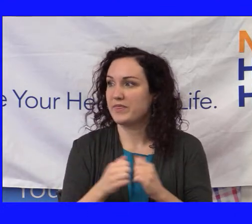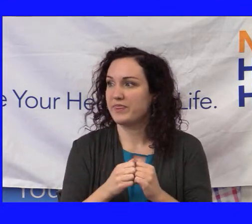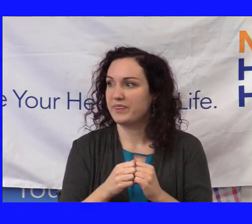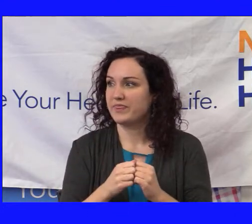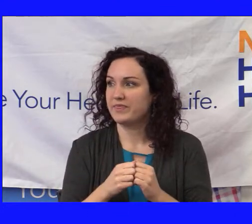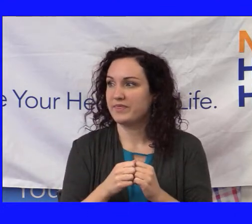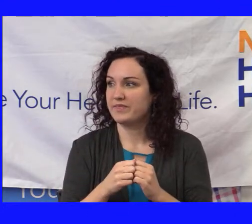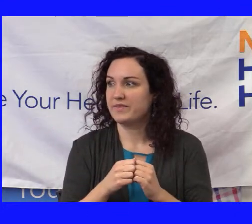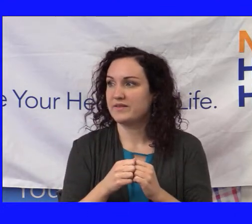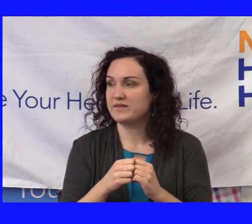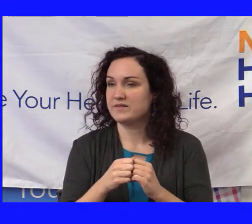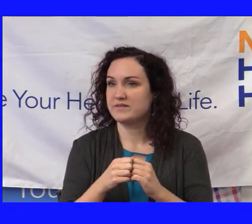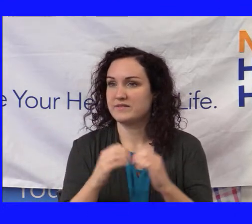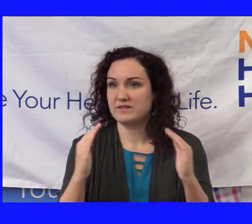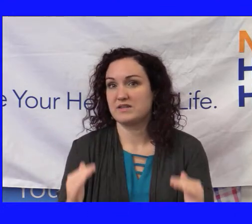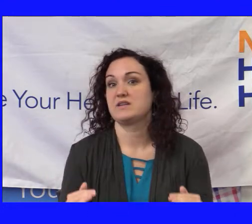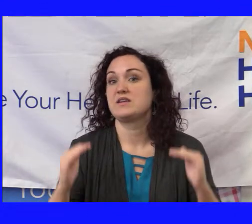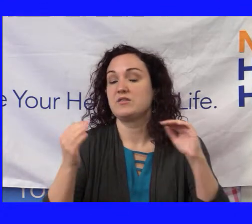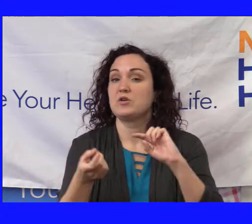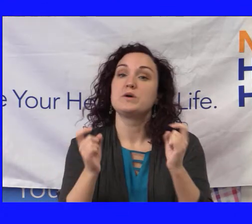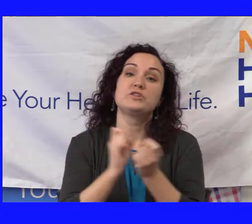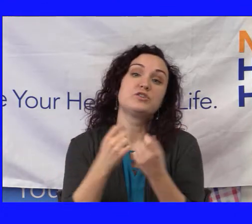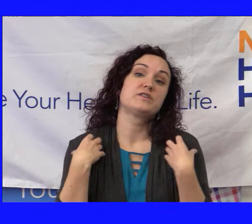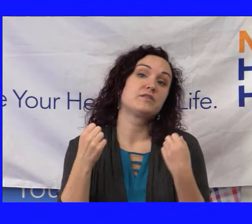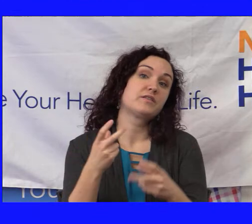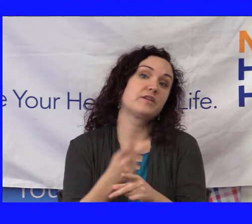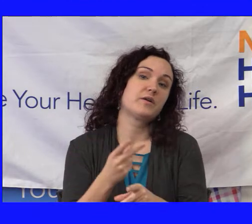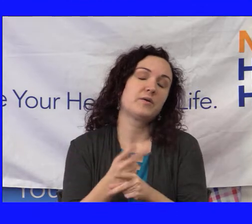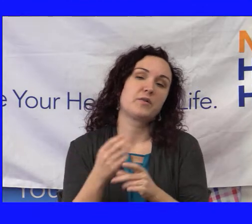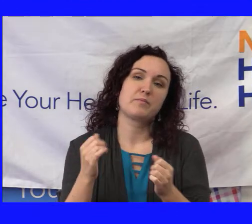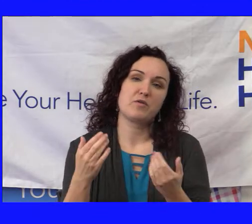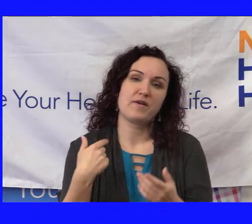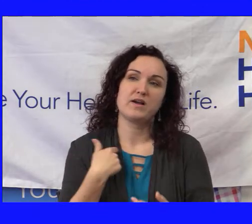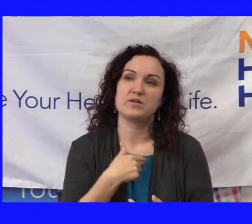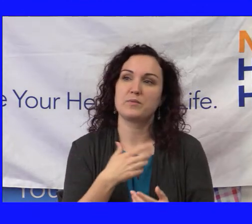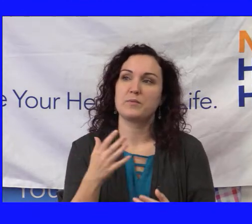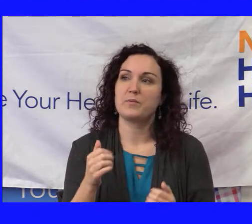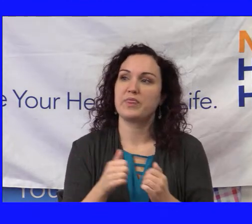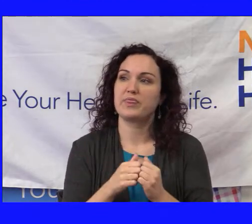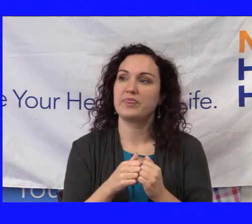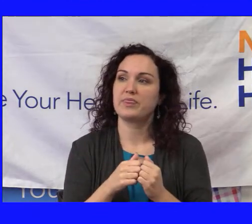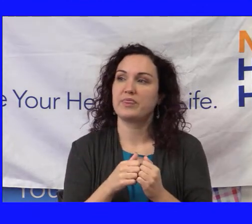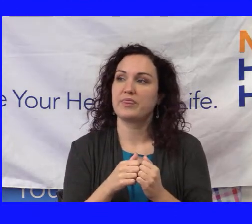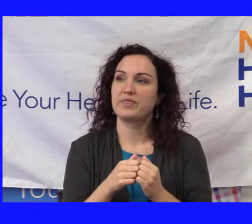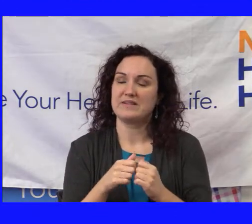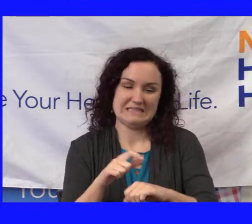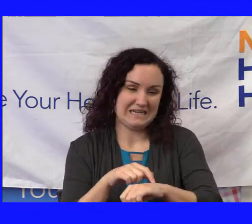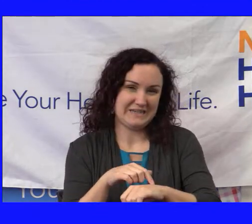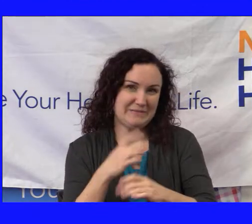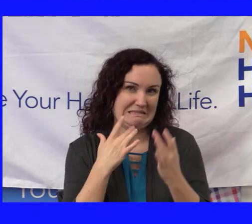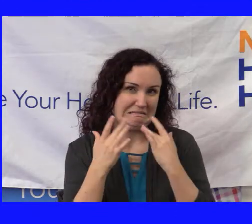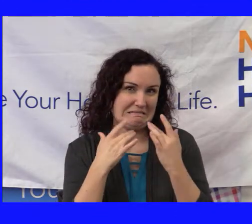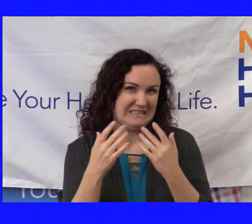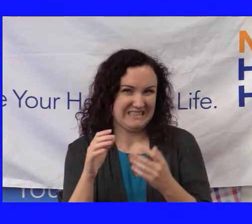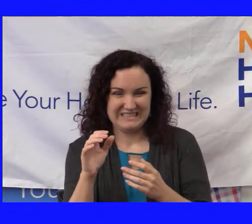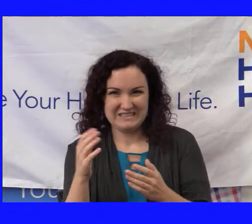the enhancements that Change Healthcare would provide us. In the interest of time, Al, do you want to just run through Yeah, them?